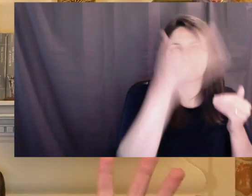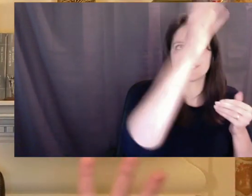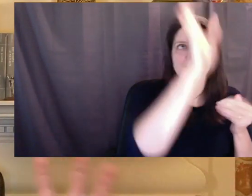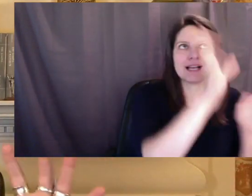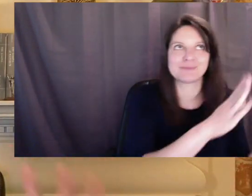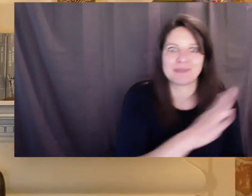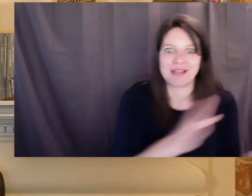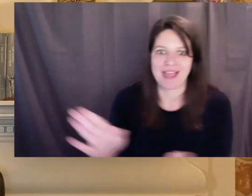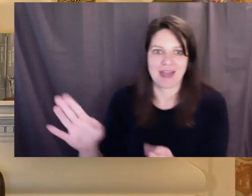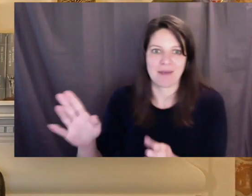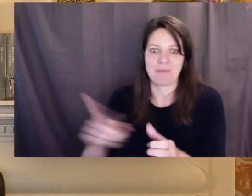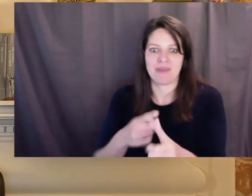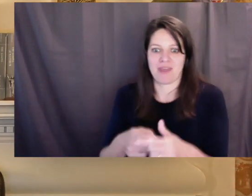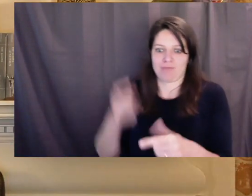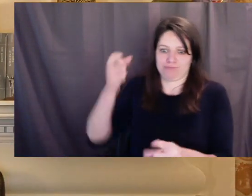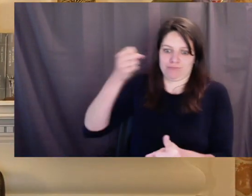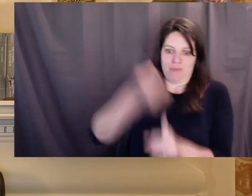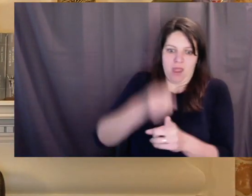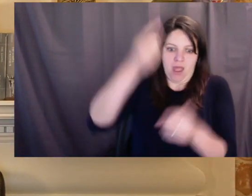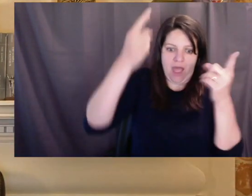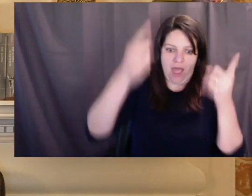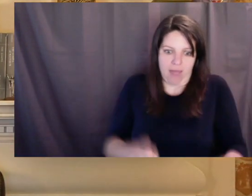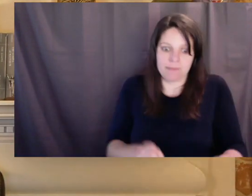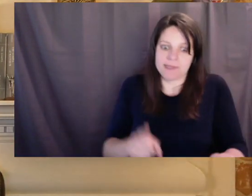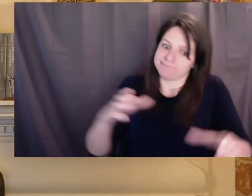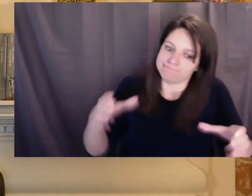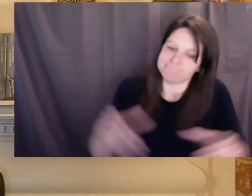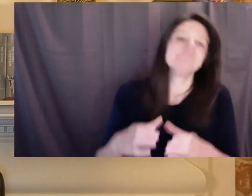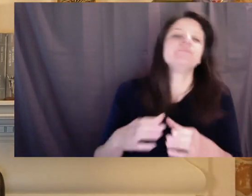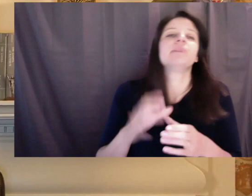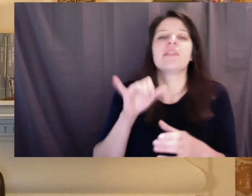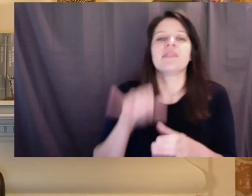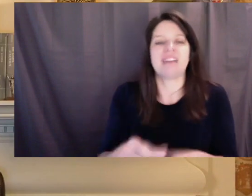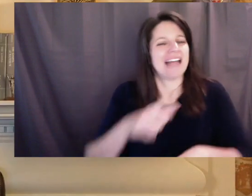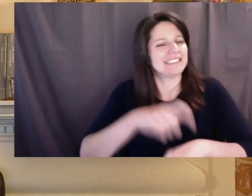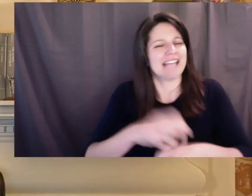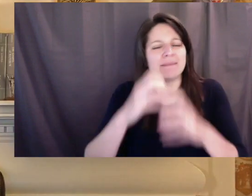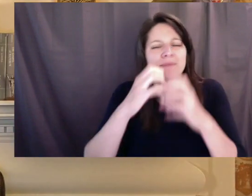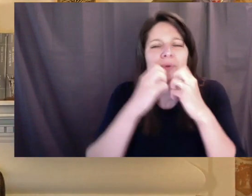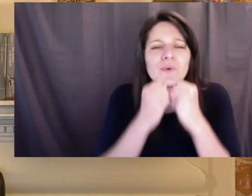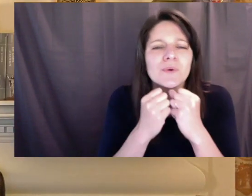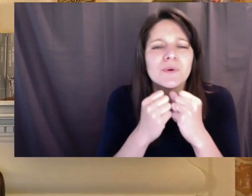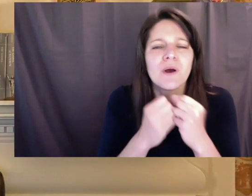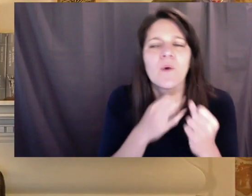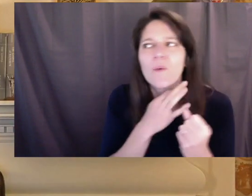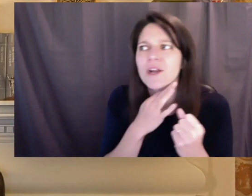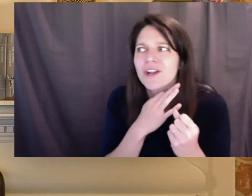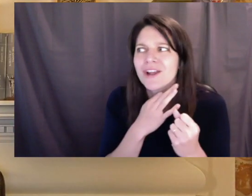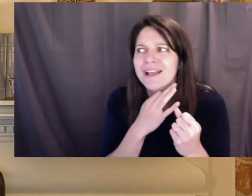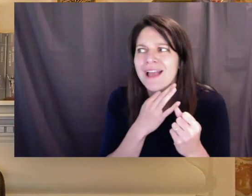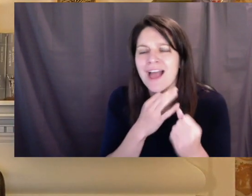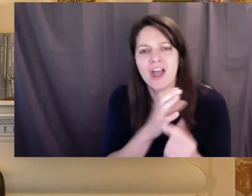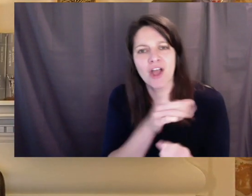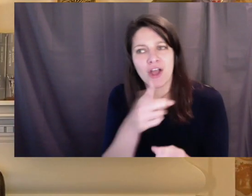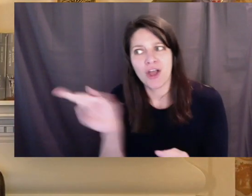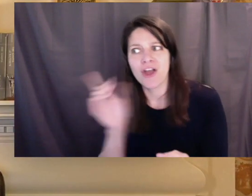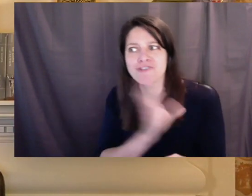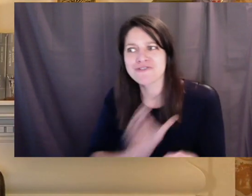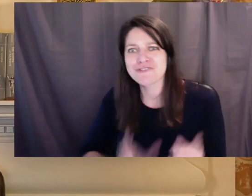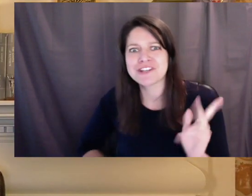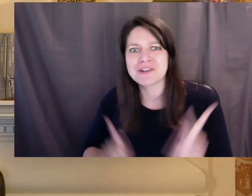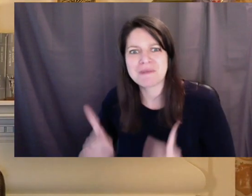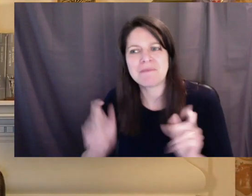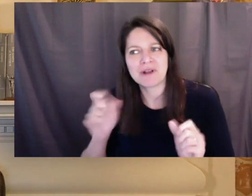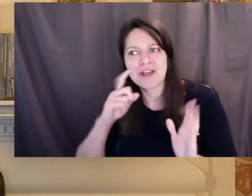out of time, is something characteristic of Christianity, he says. It's a religion of decisions in time and in history. And